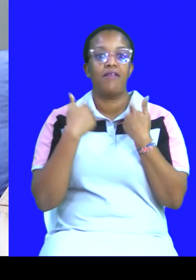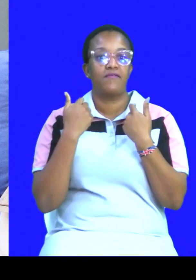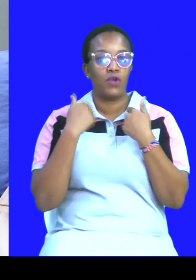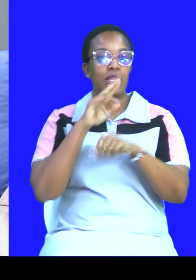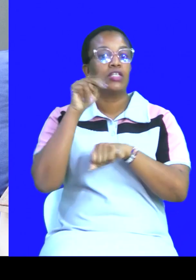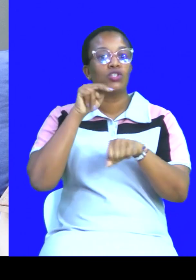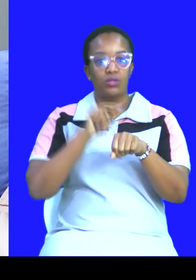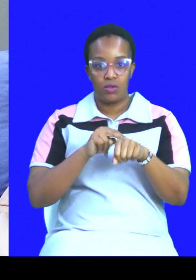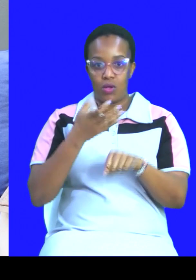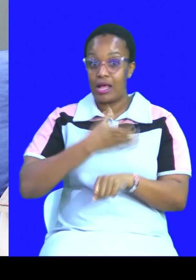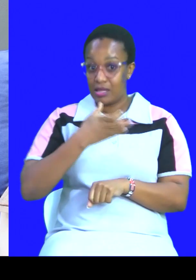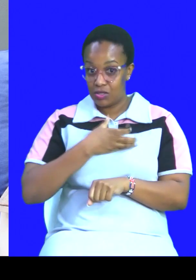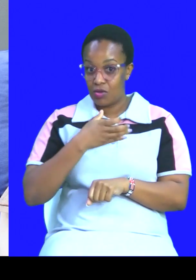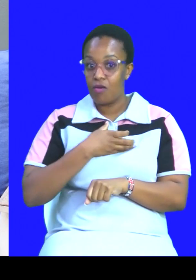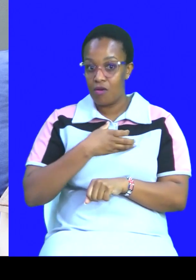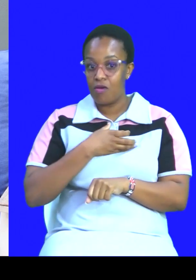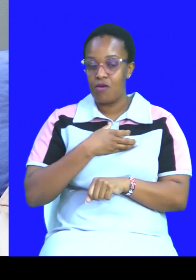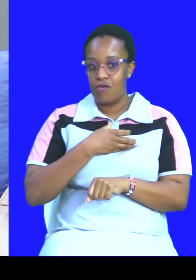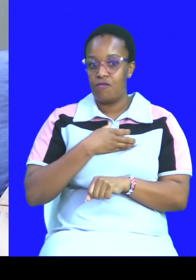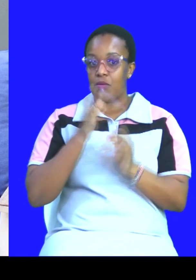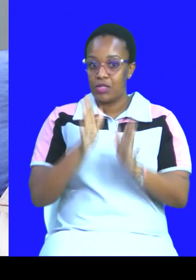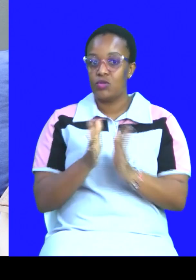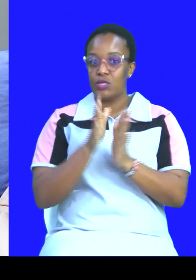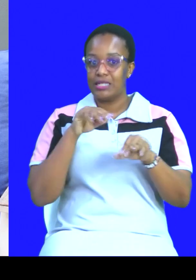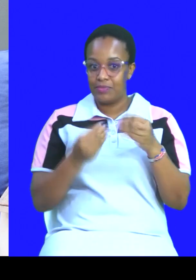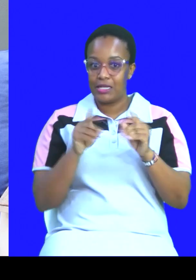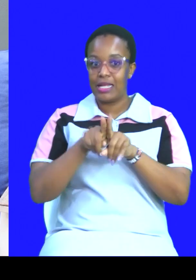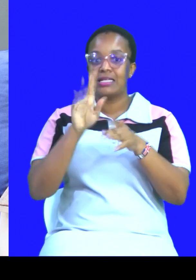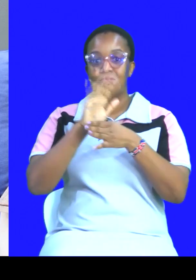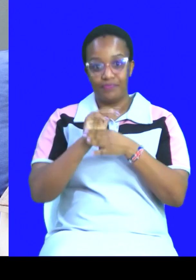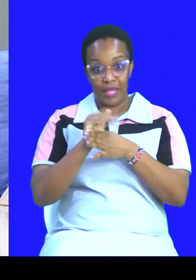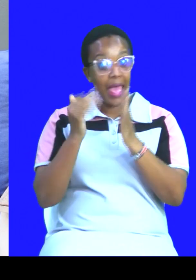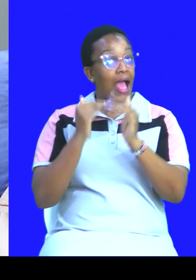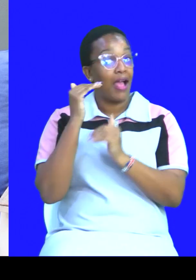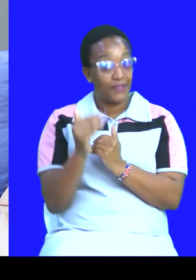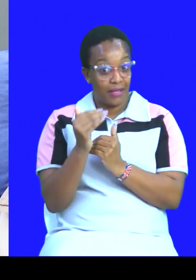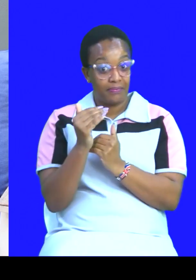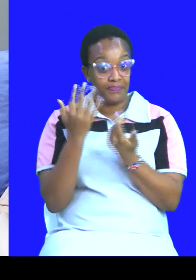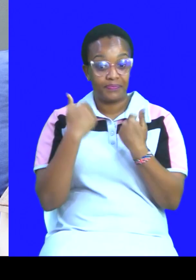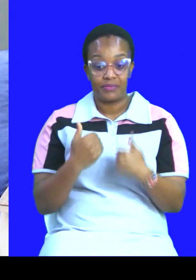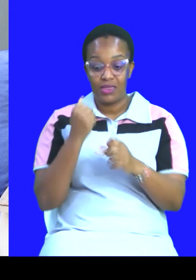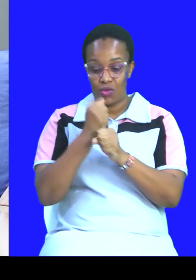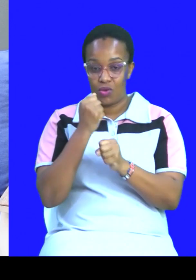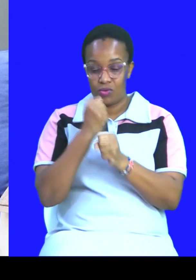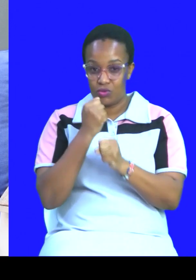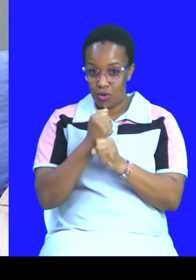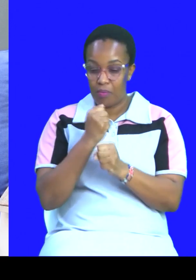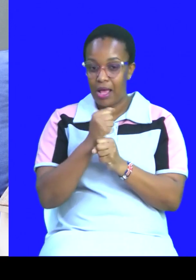Persons with Disabilities as an intern. And then after that, I got a chance